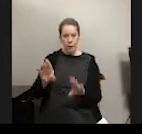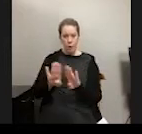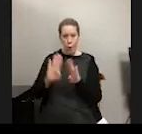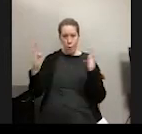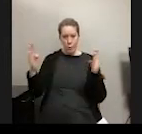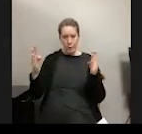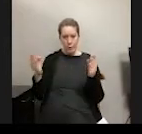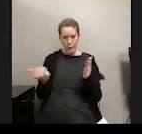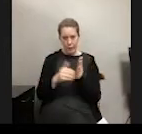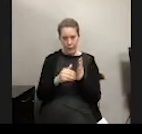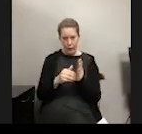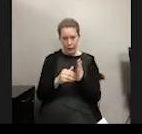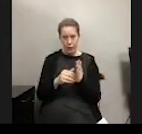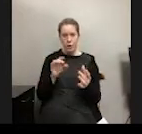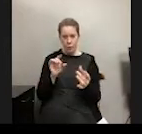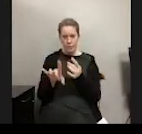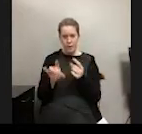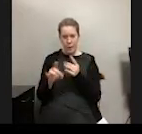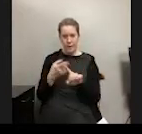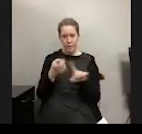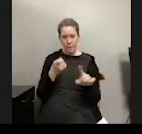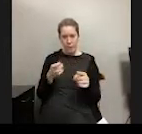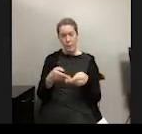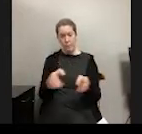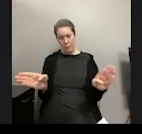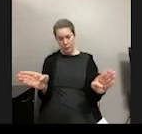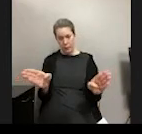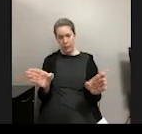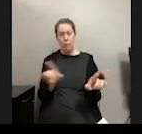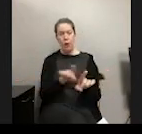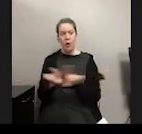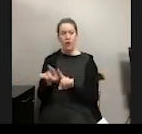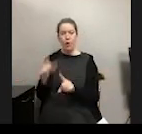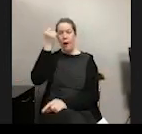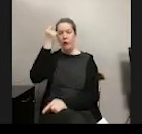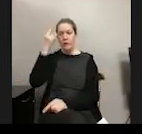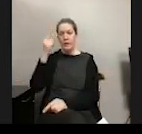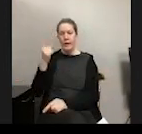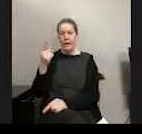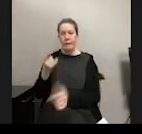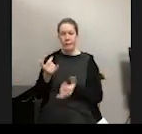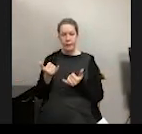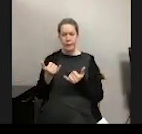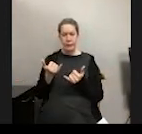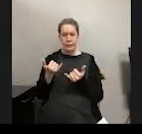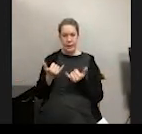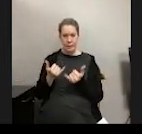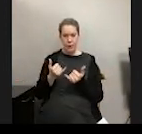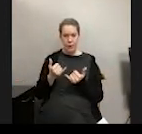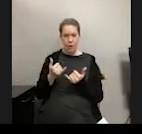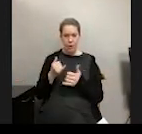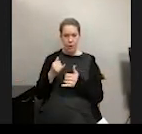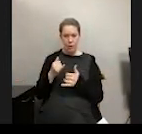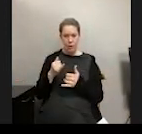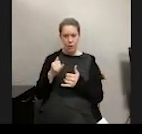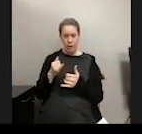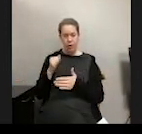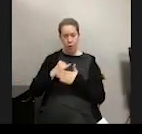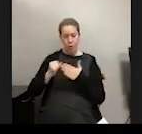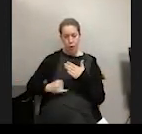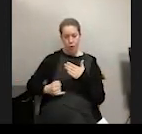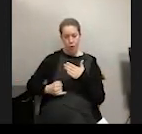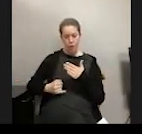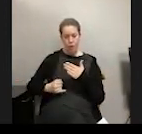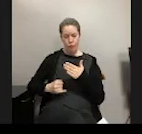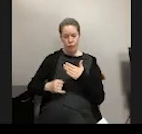well as promoting further understanding about contemporary art, what it has been, what it is, and could it be. So I think that's